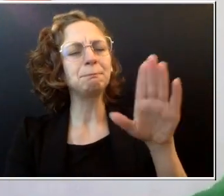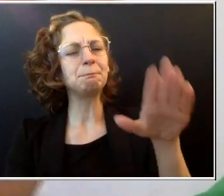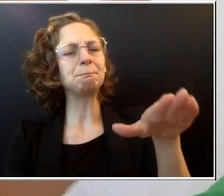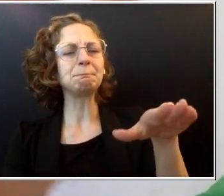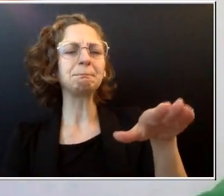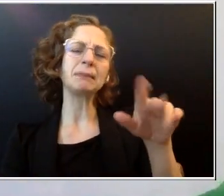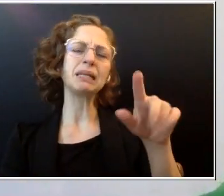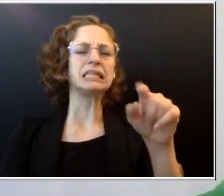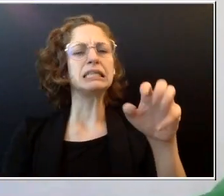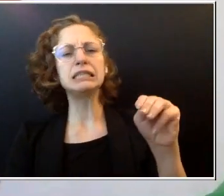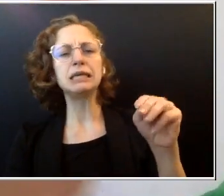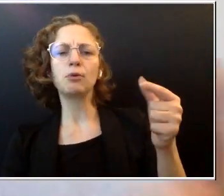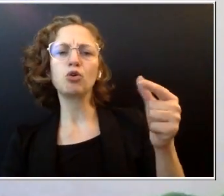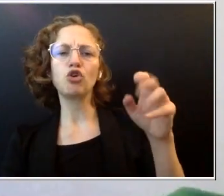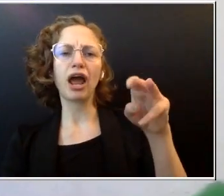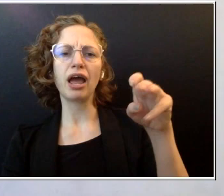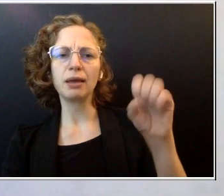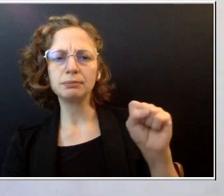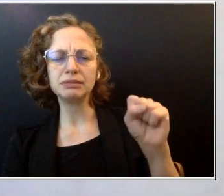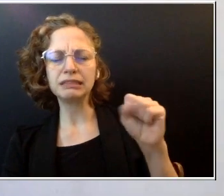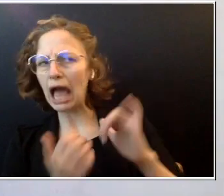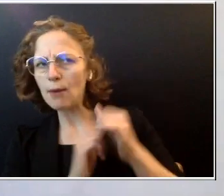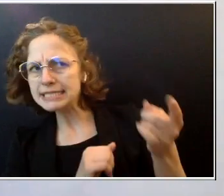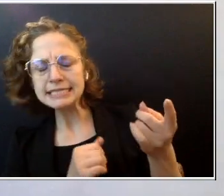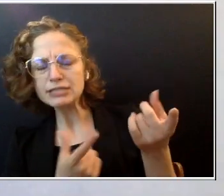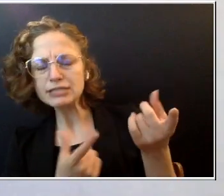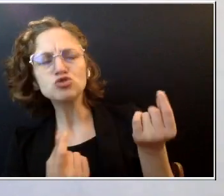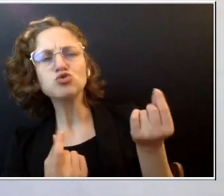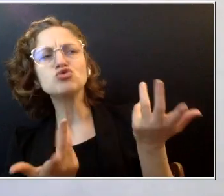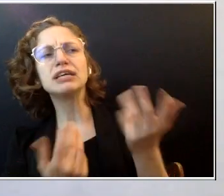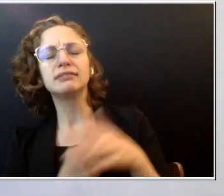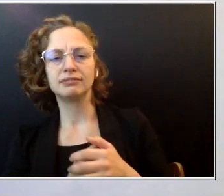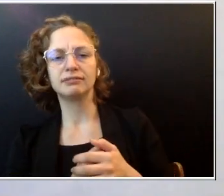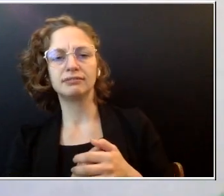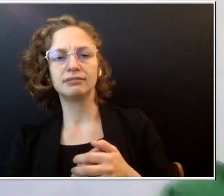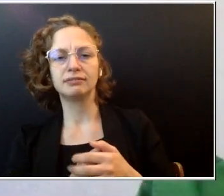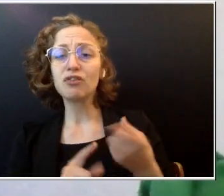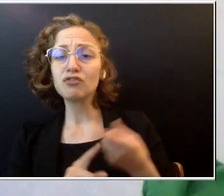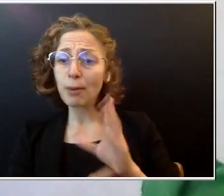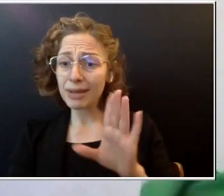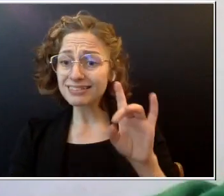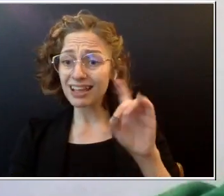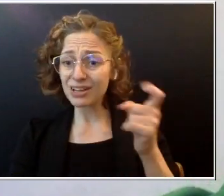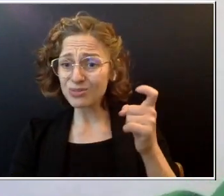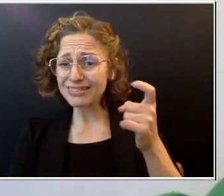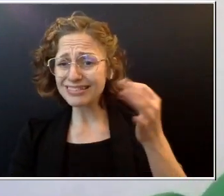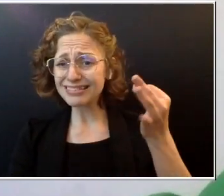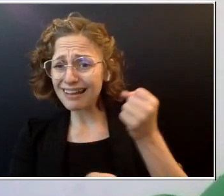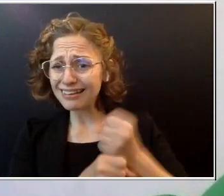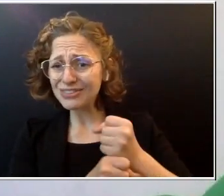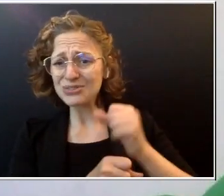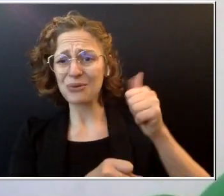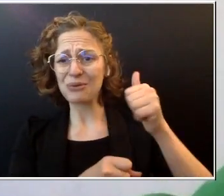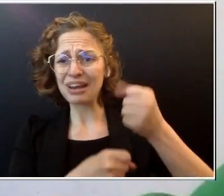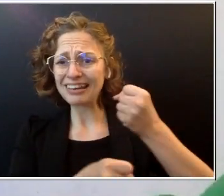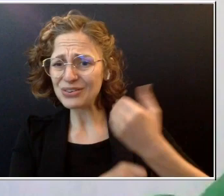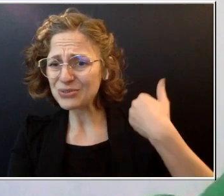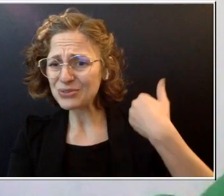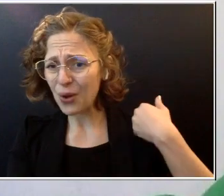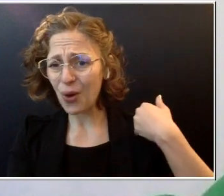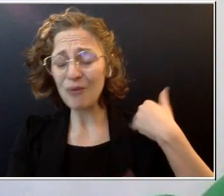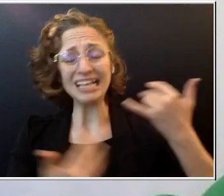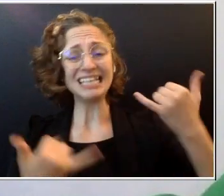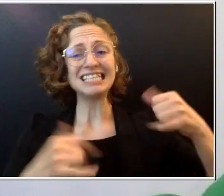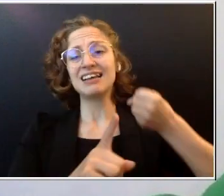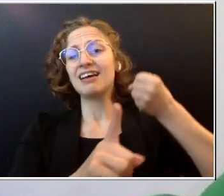him, or how's he doing? So even, from his diagnosis 9 or 10 years ago, it's still impacting people today, which I think